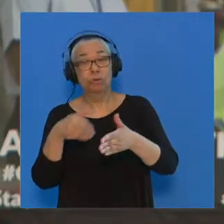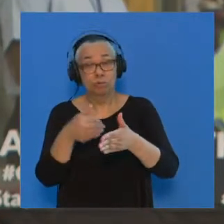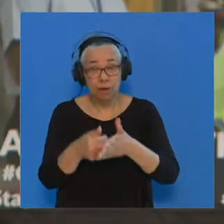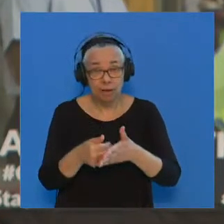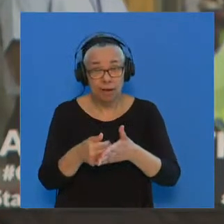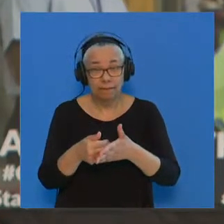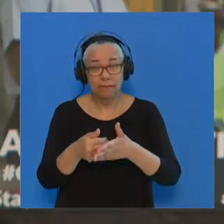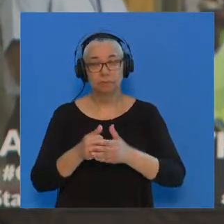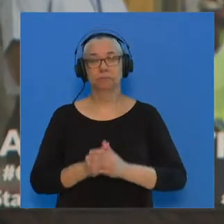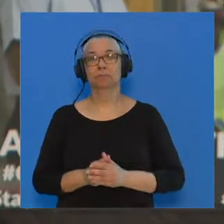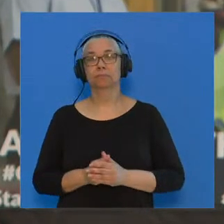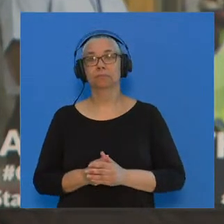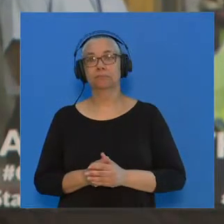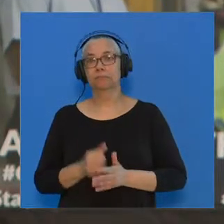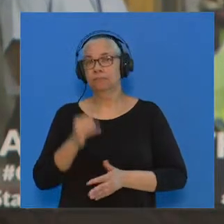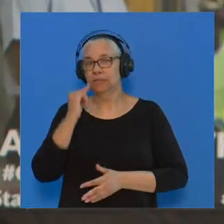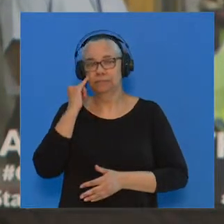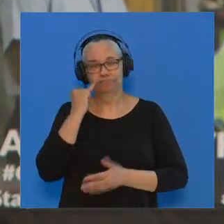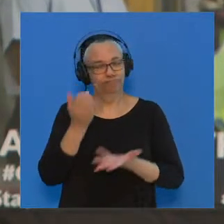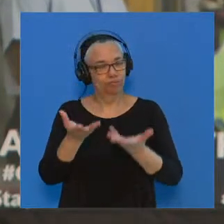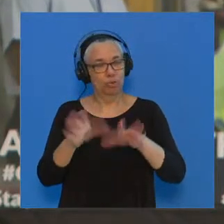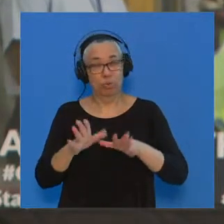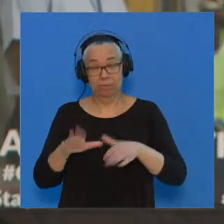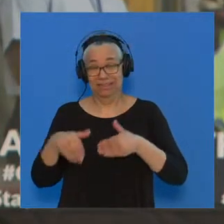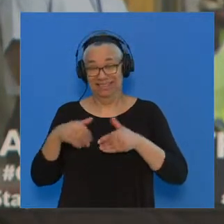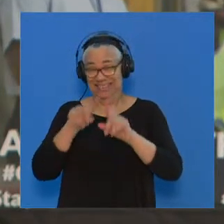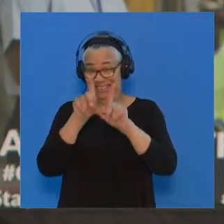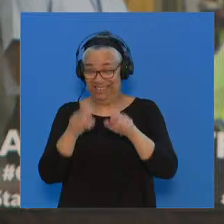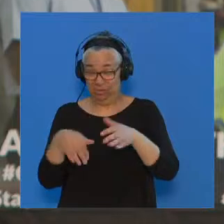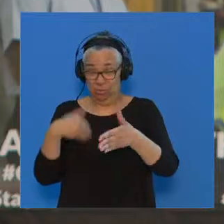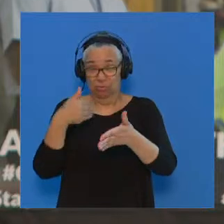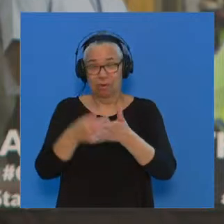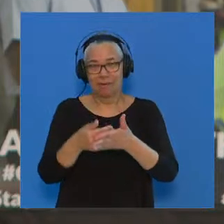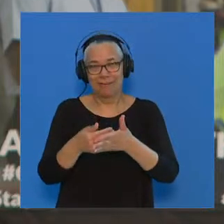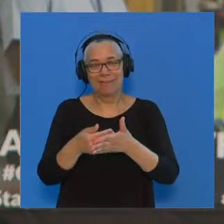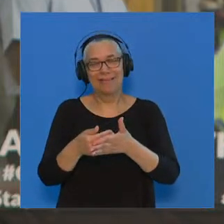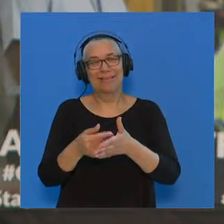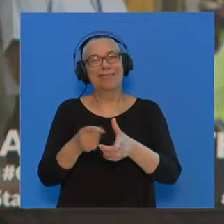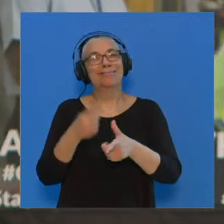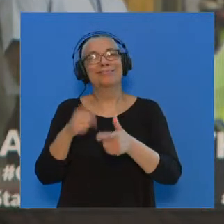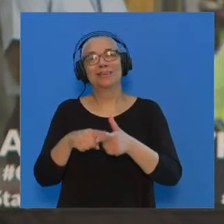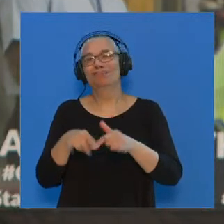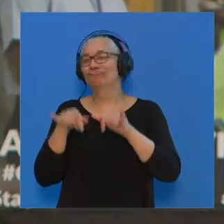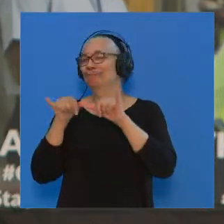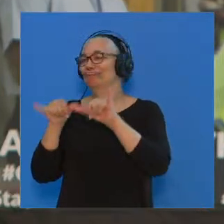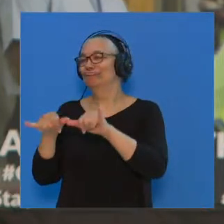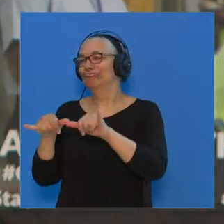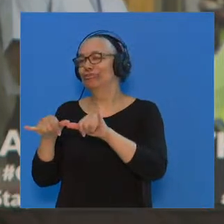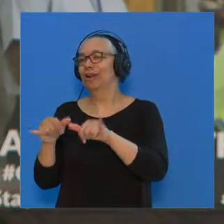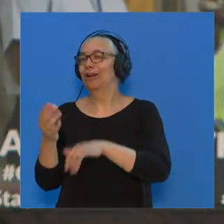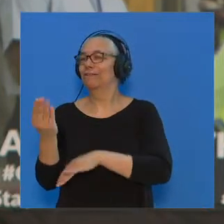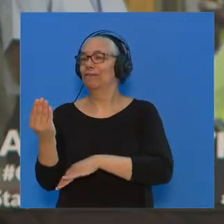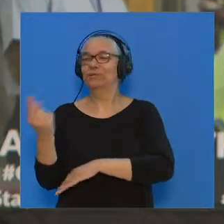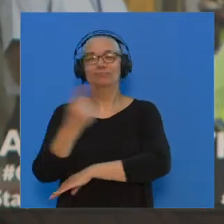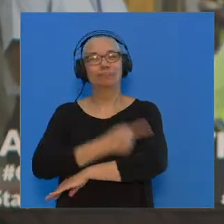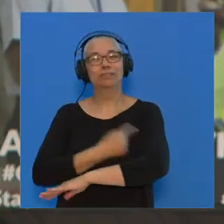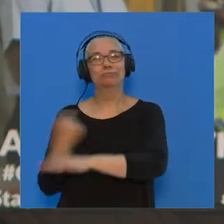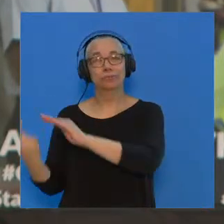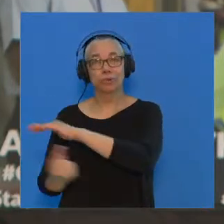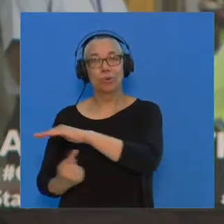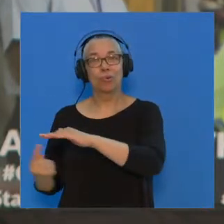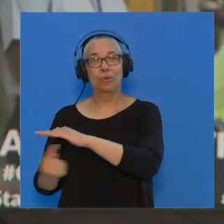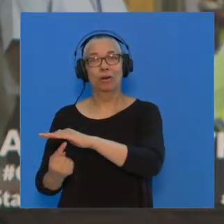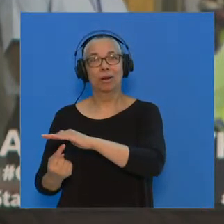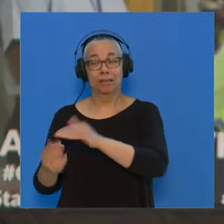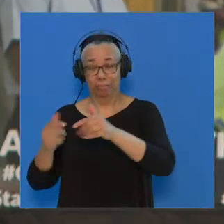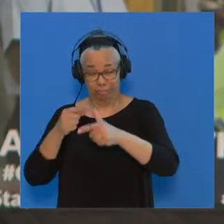if they do not wish to be tested on arrival or keep a regular regime, they can just stay in quarantine for 14 days and go